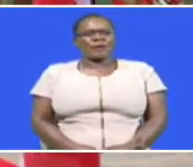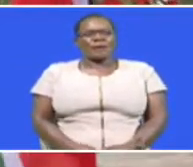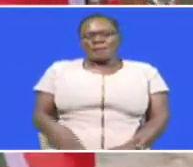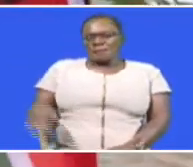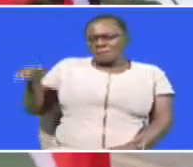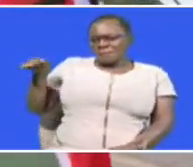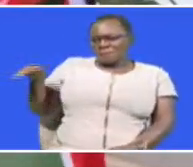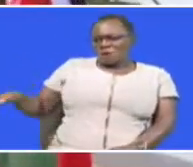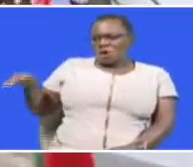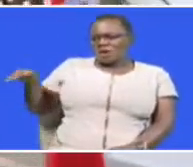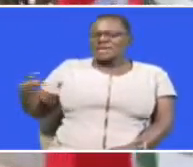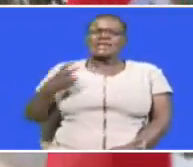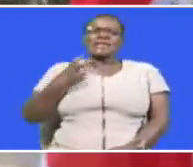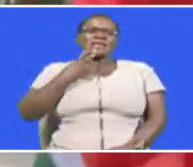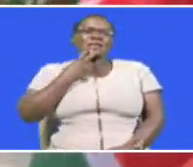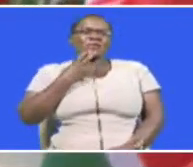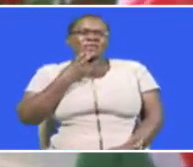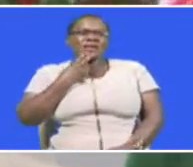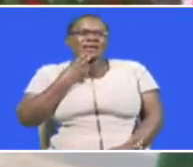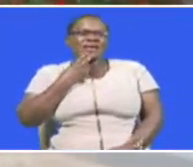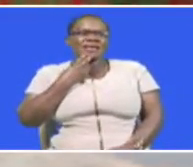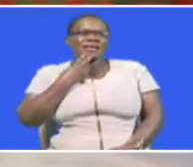Early Tuesday morning,